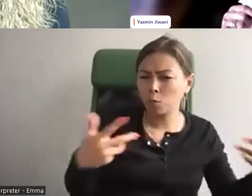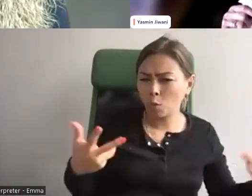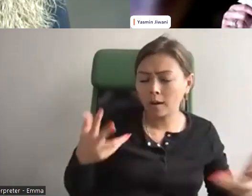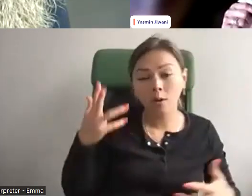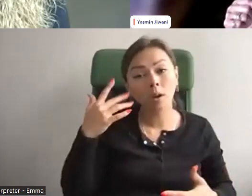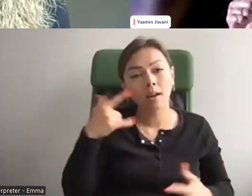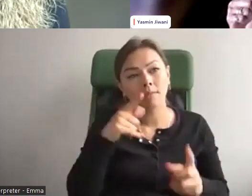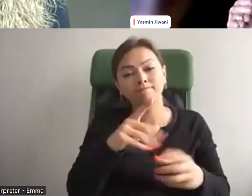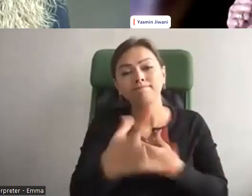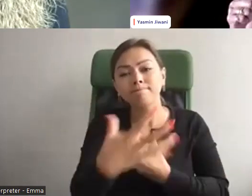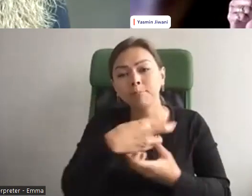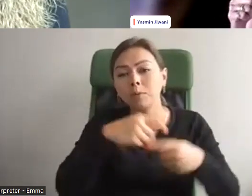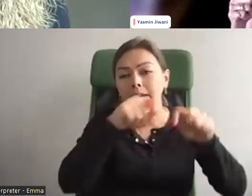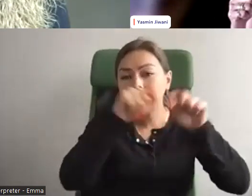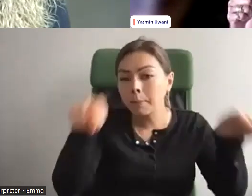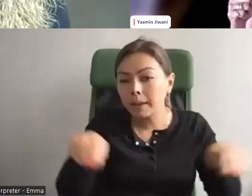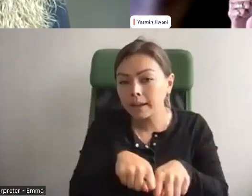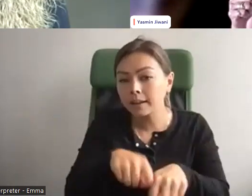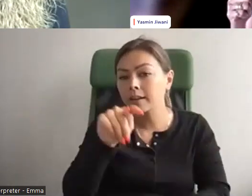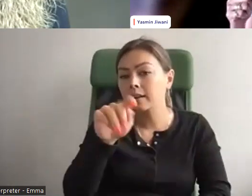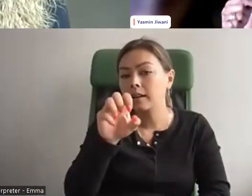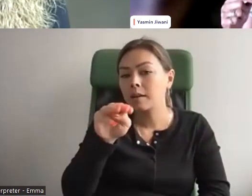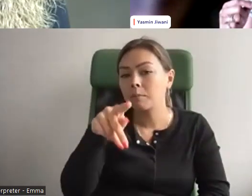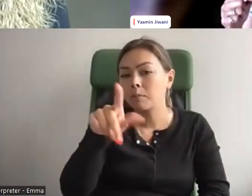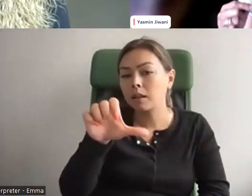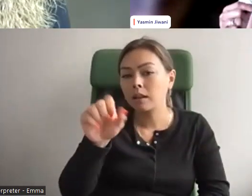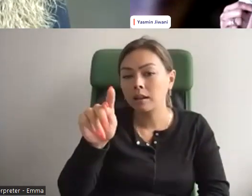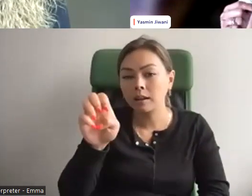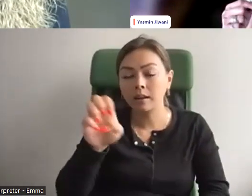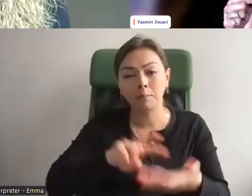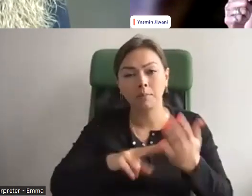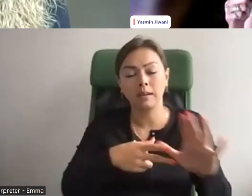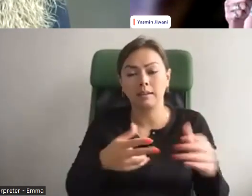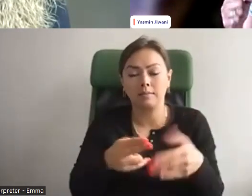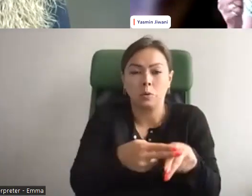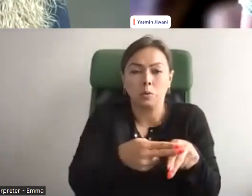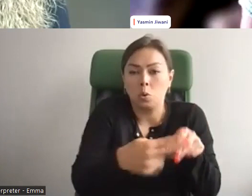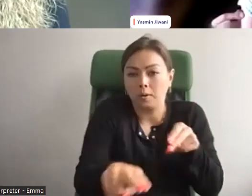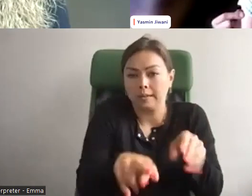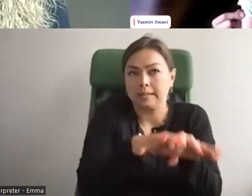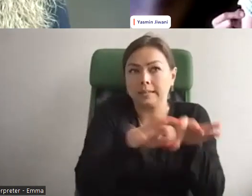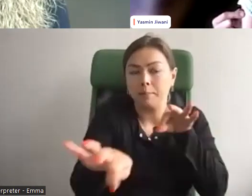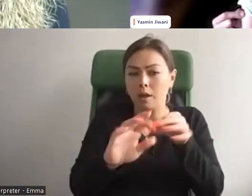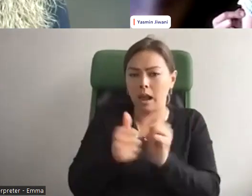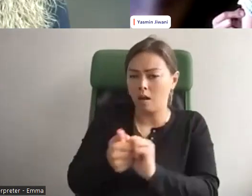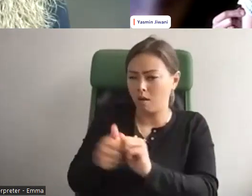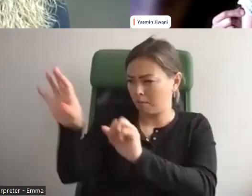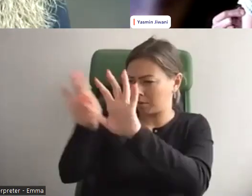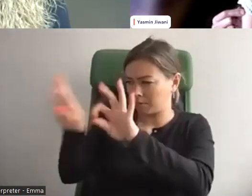frames. So a template becomes a very, it's a shorthand way of making sense of an